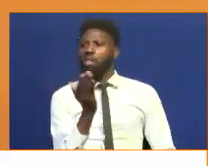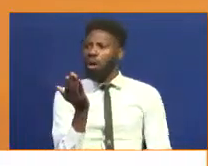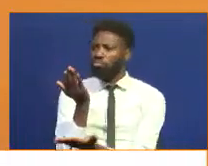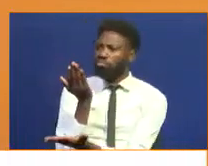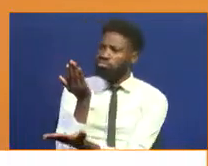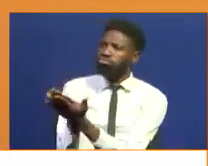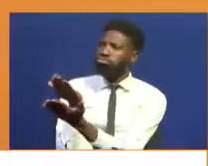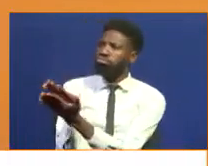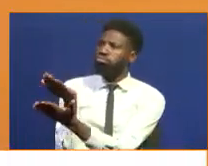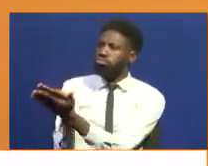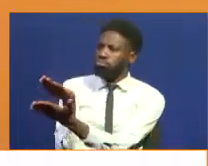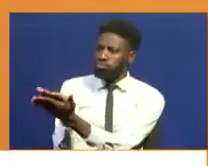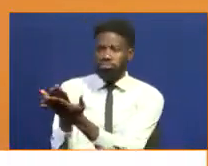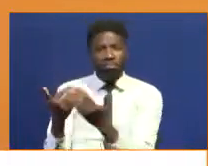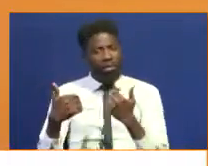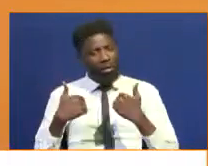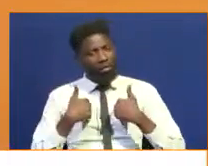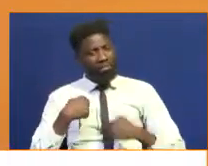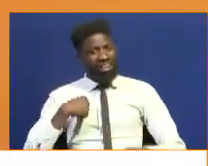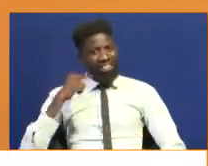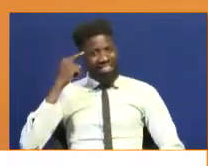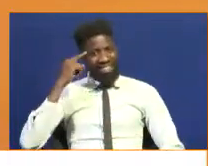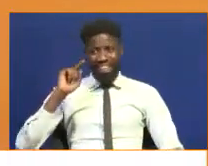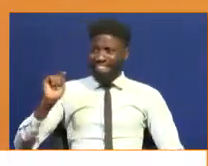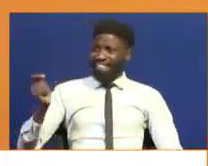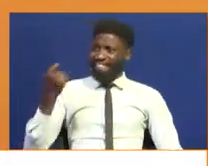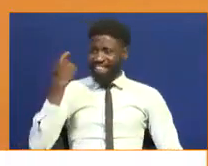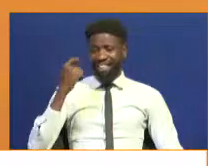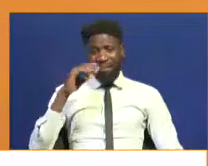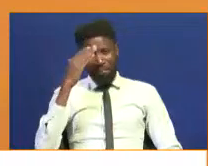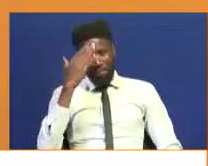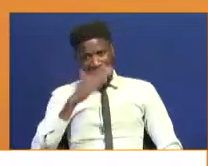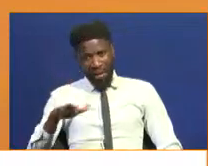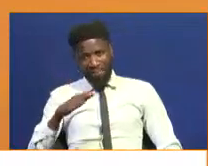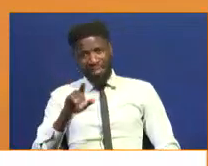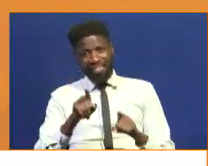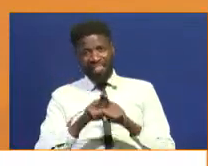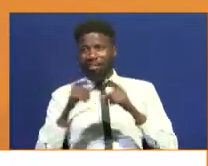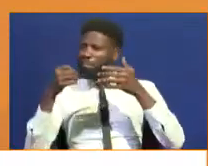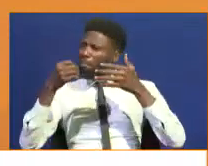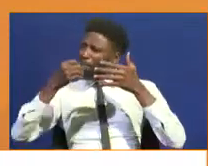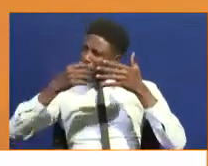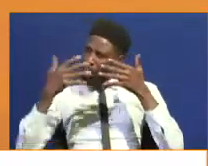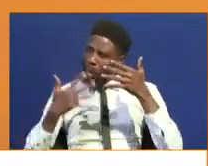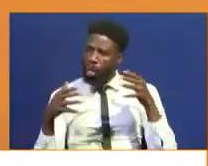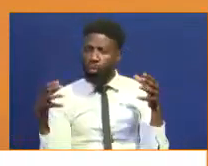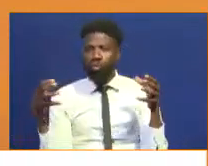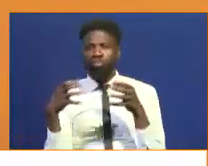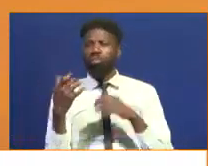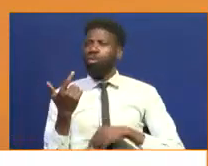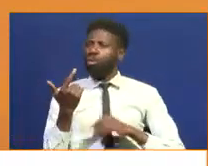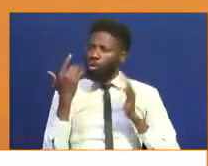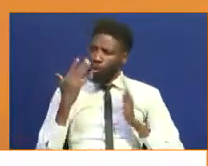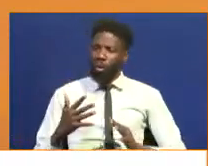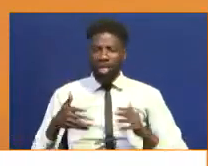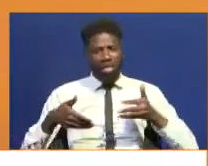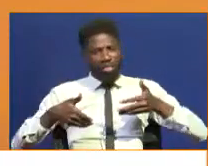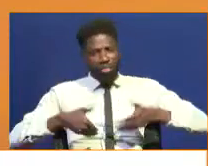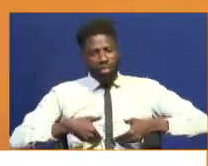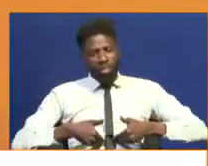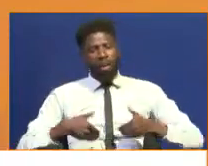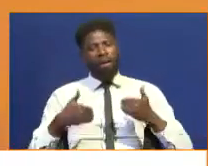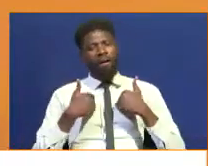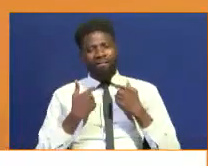the legislators. I think the Kenya Parliament also has a lot of legislators who are also young. So also seeing that